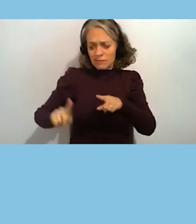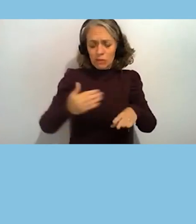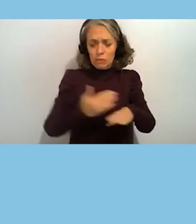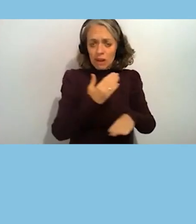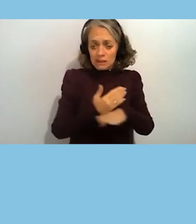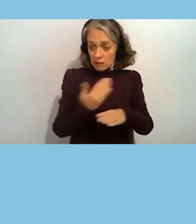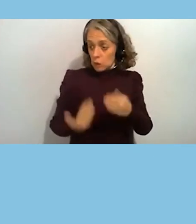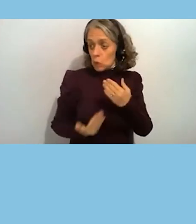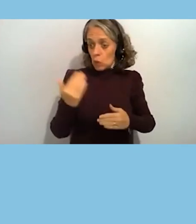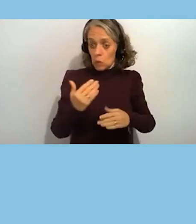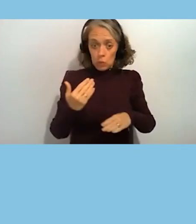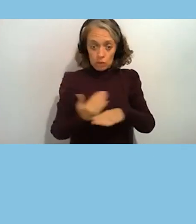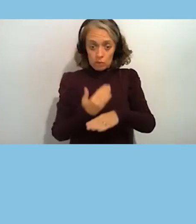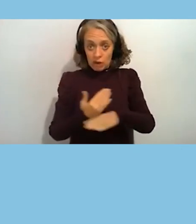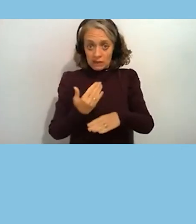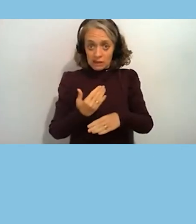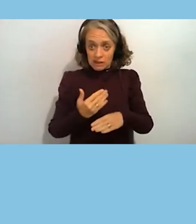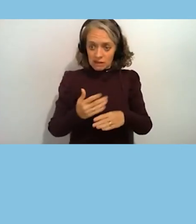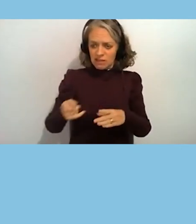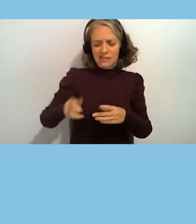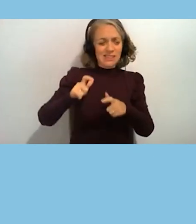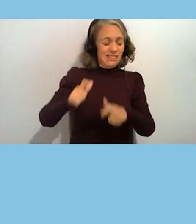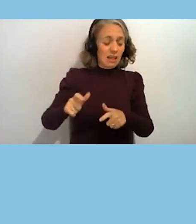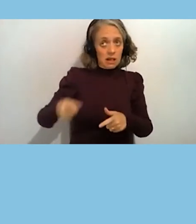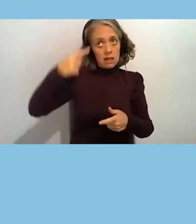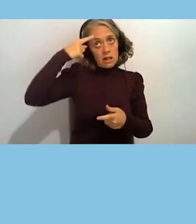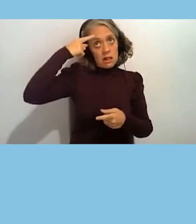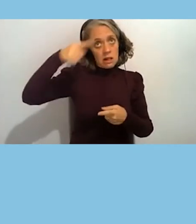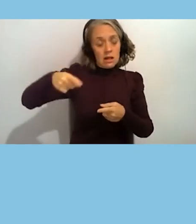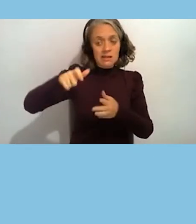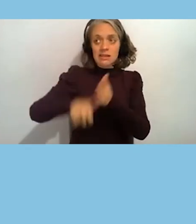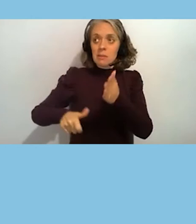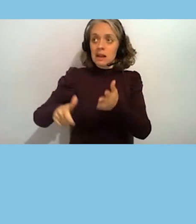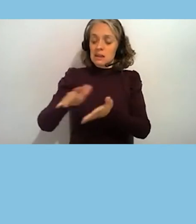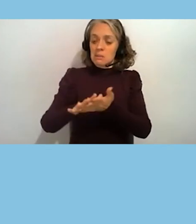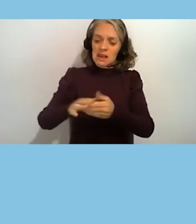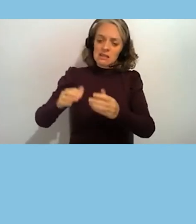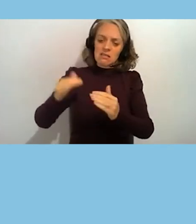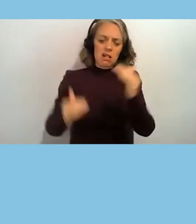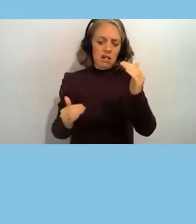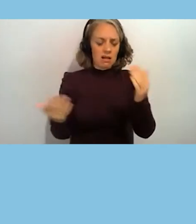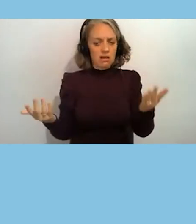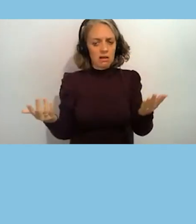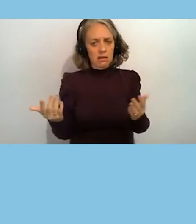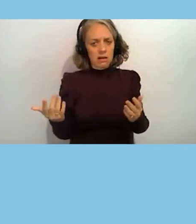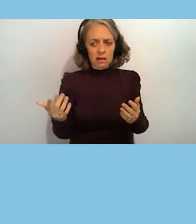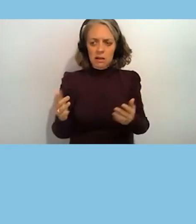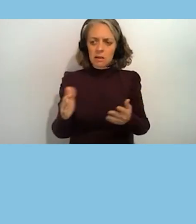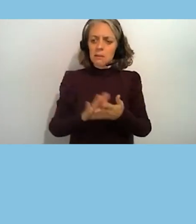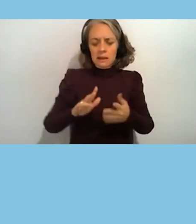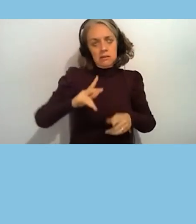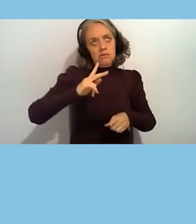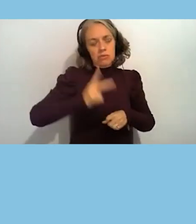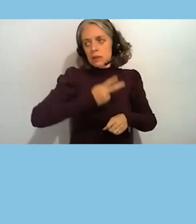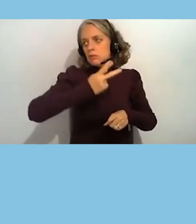ones, that rely on conceptions of disability as lack of function and loss of fit. And in so doing, they participate in